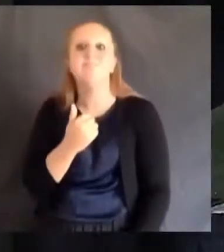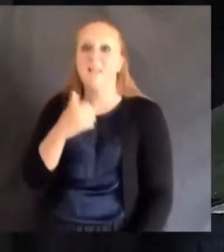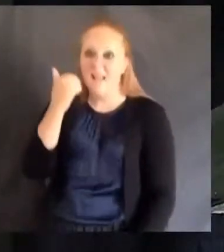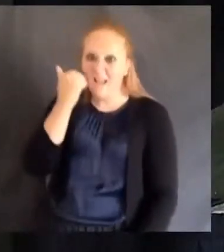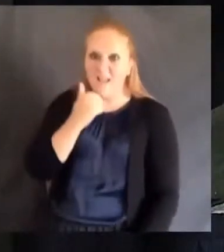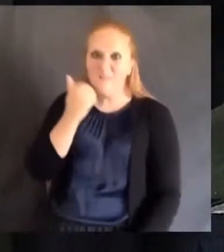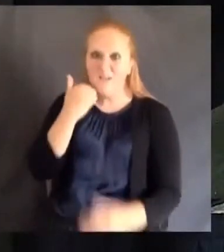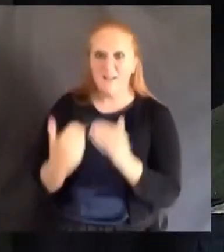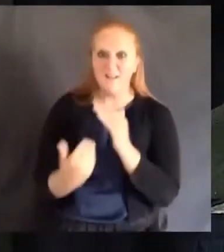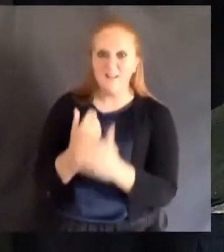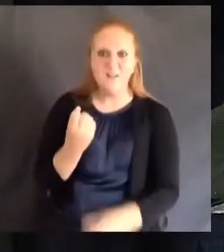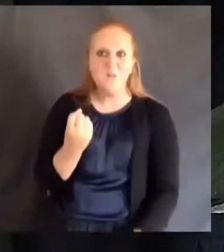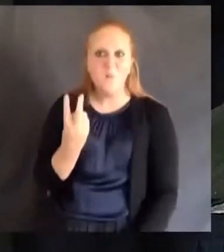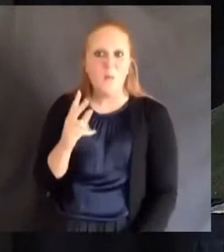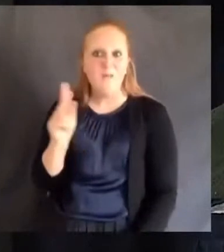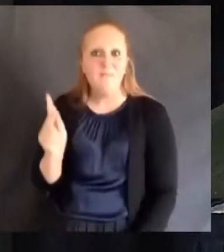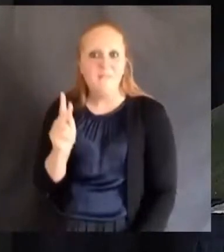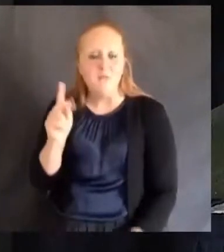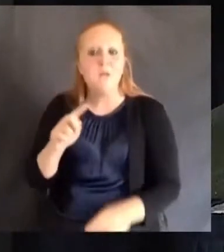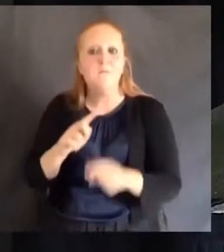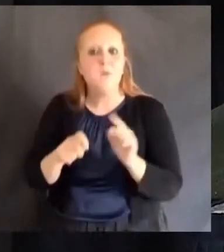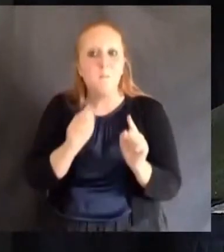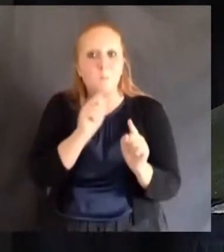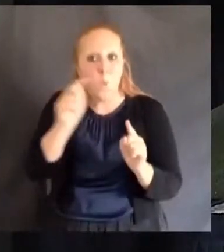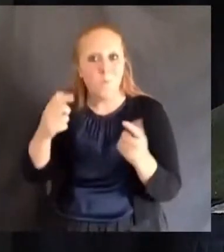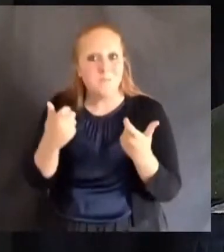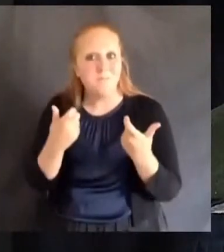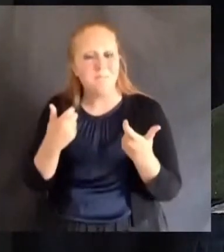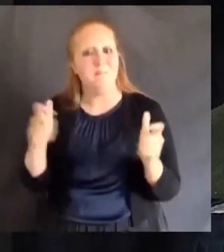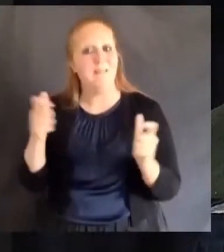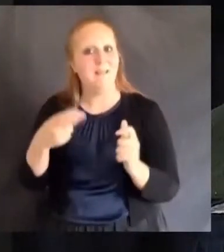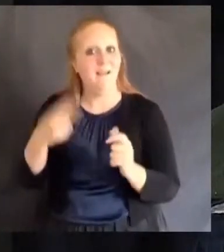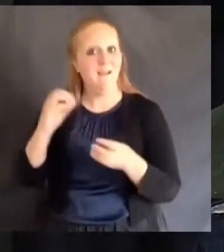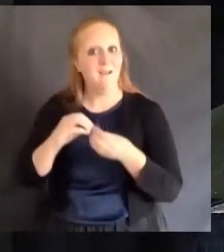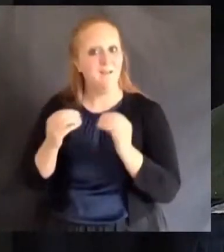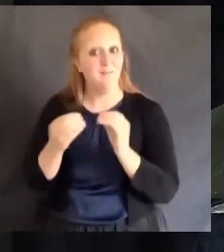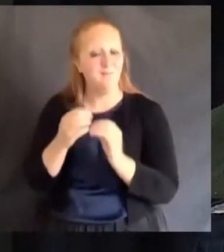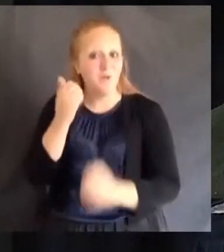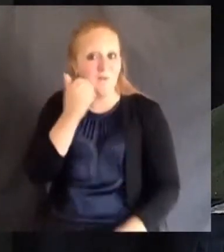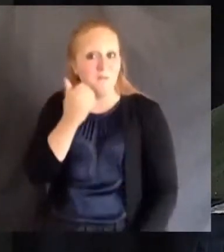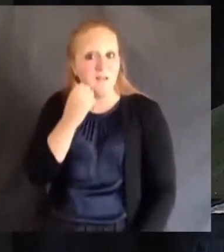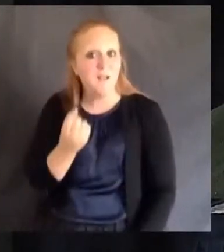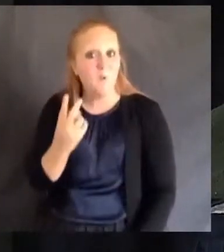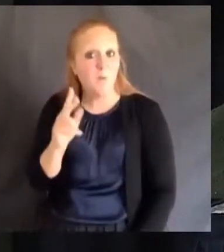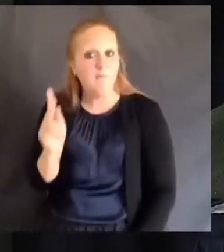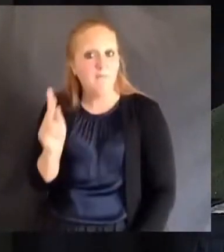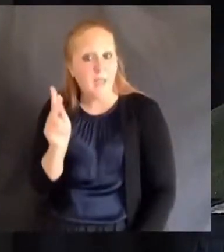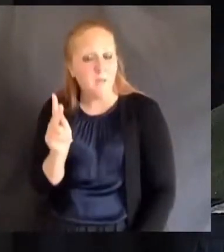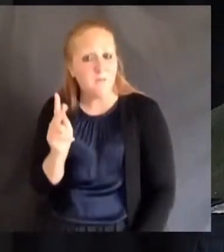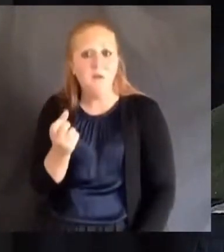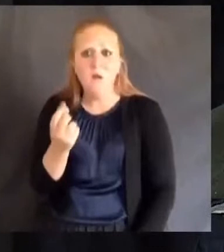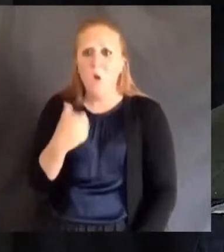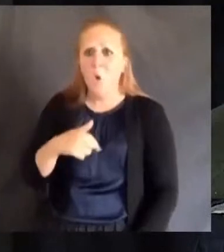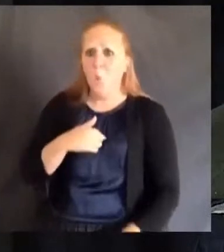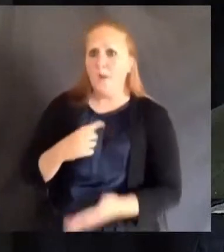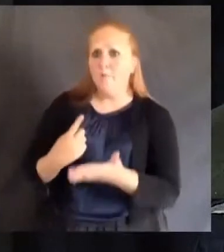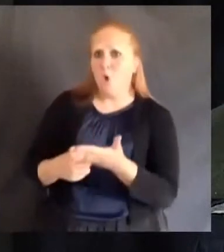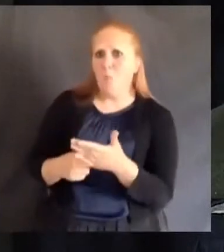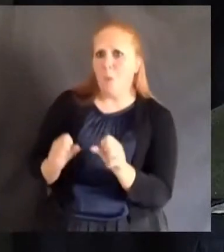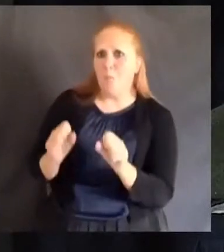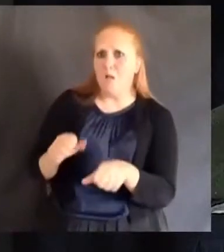that are coming in from those impacted states daily. And the other issue is, because we did talk through the potential of a test, and it's something we're considering,